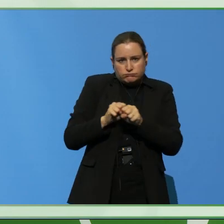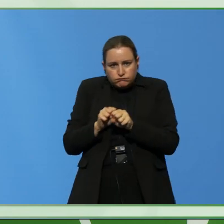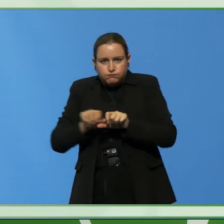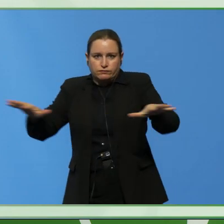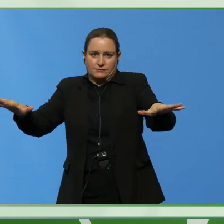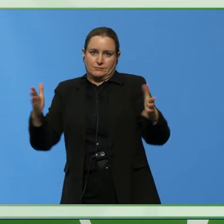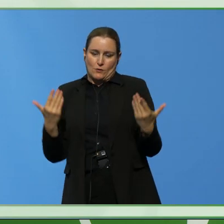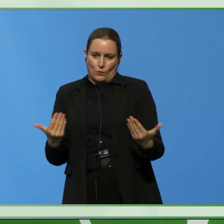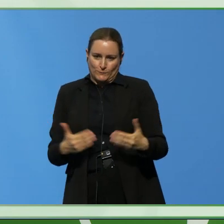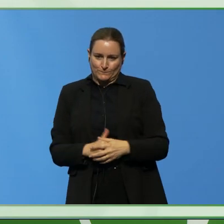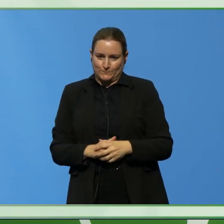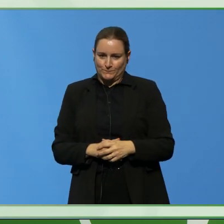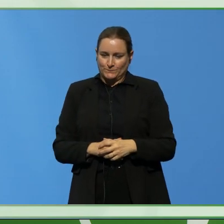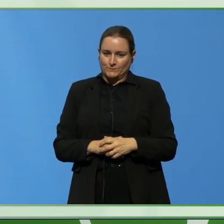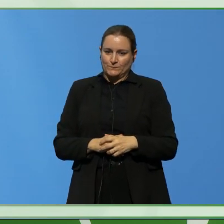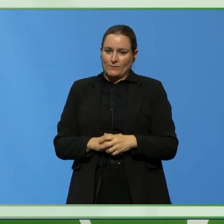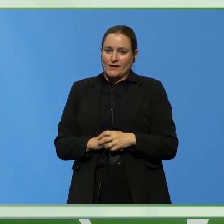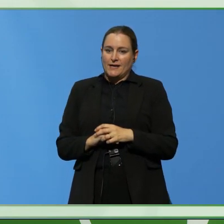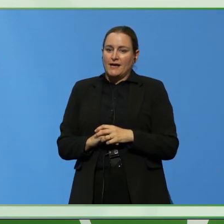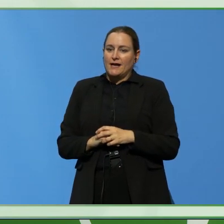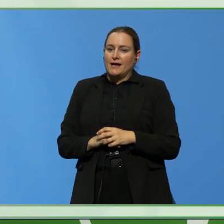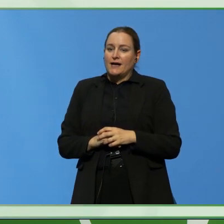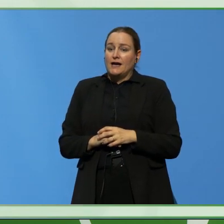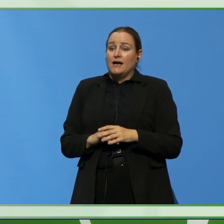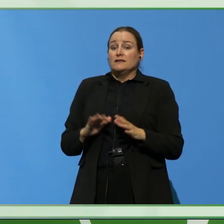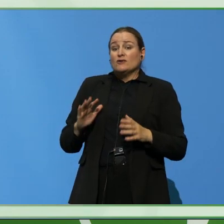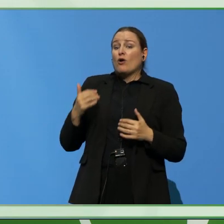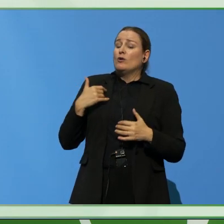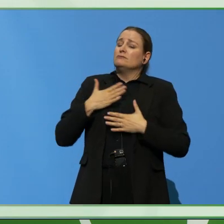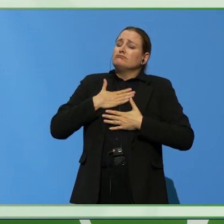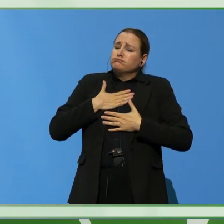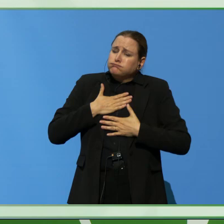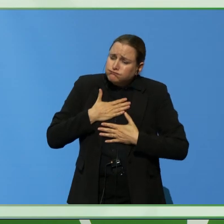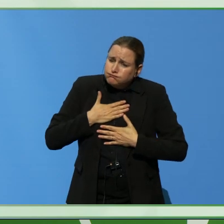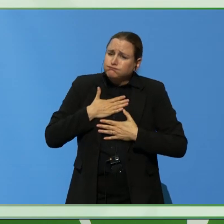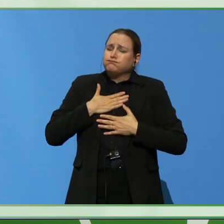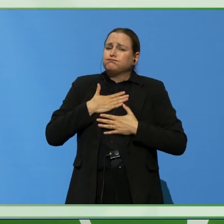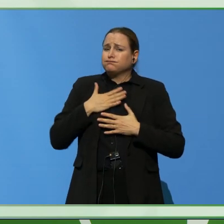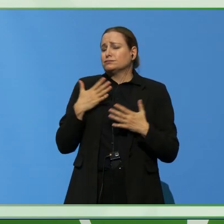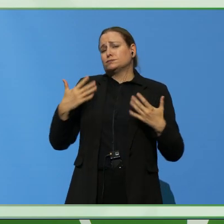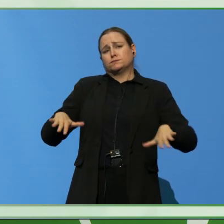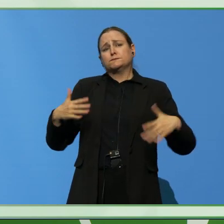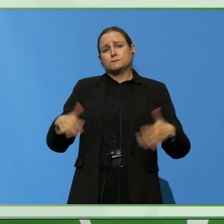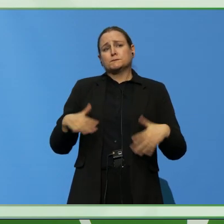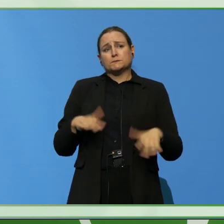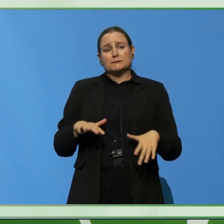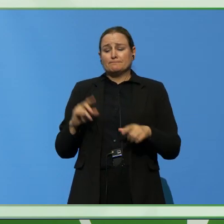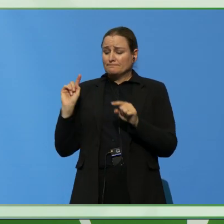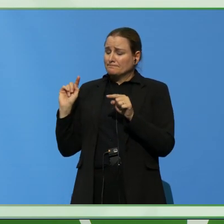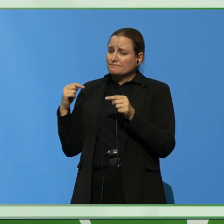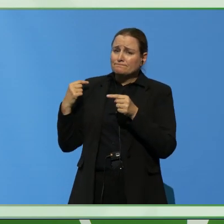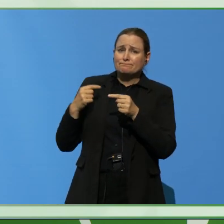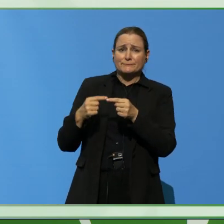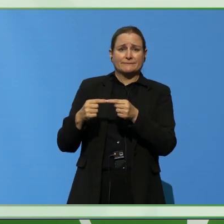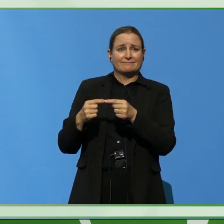ecosystem, and I truly do appreciate and can't emphasize enough why in this journey of disability